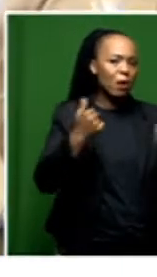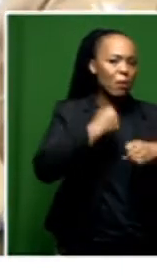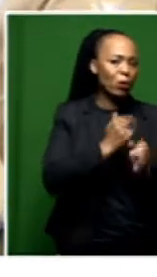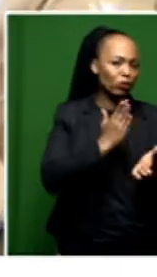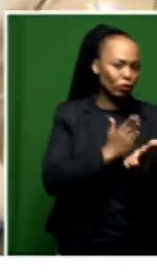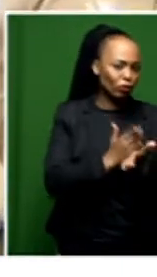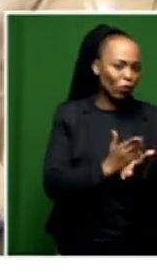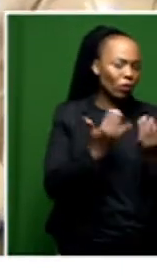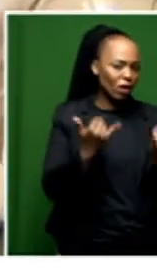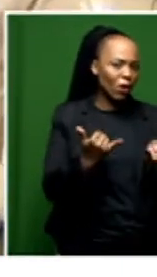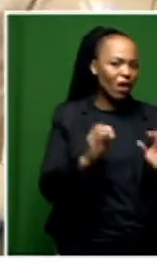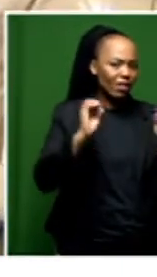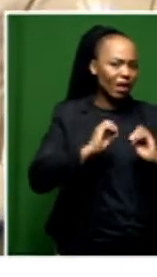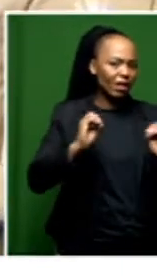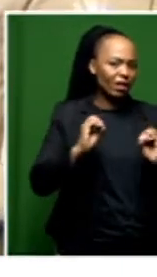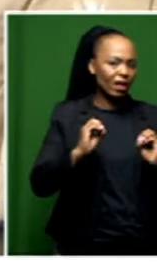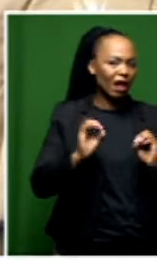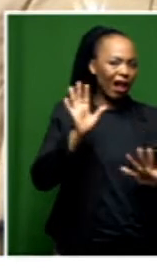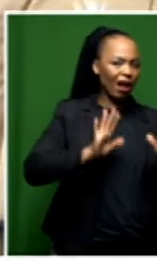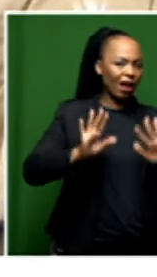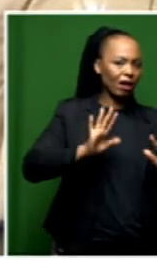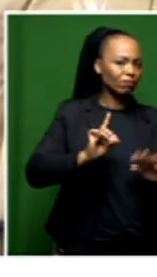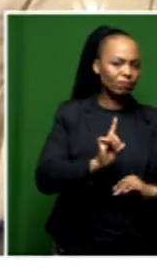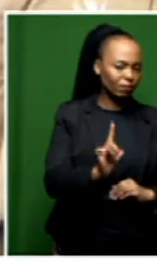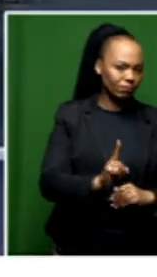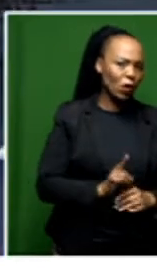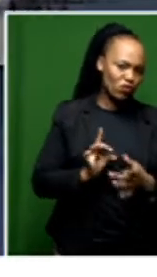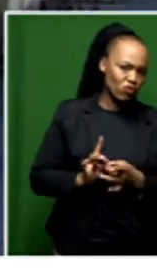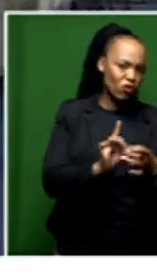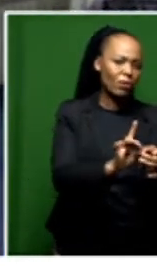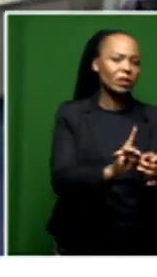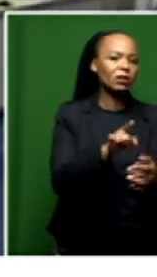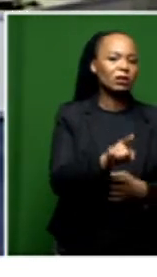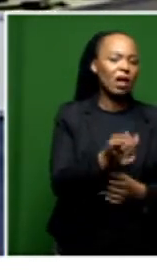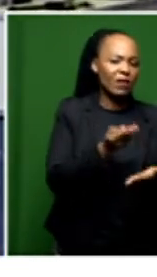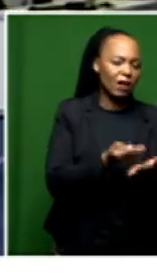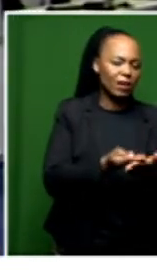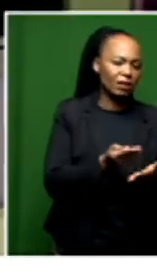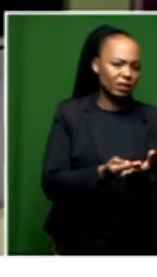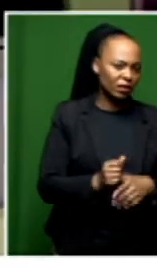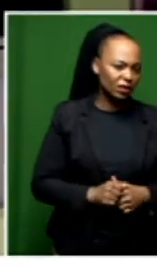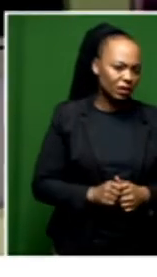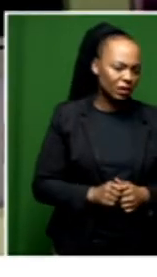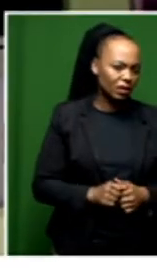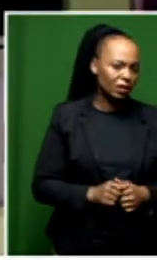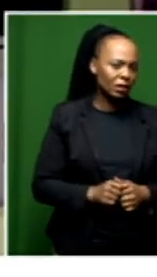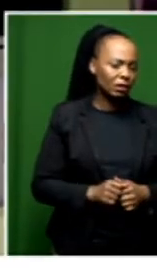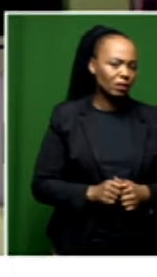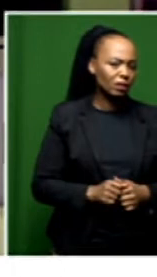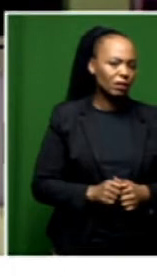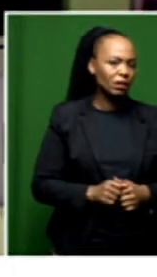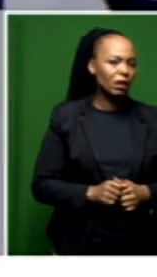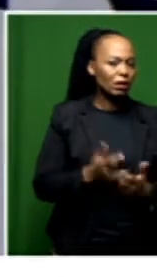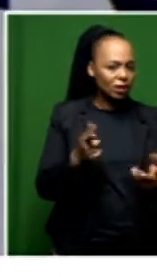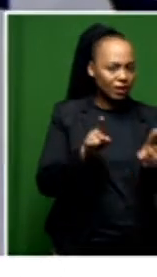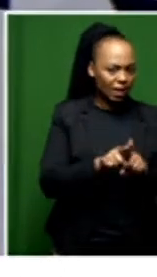that nothing is left to chance. So we remain very committed to availability, but ensuring that South Africans get as much